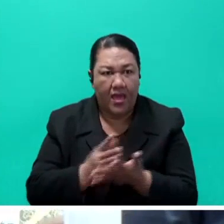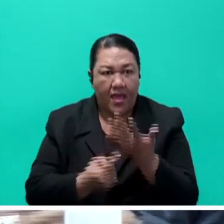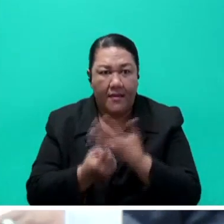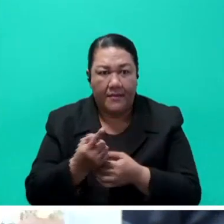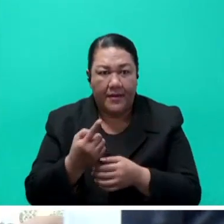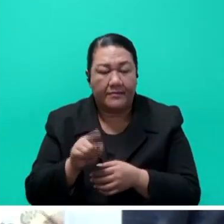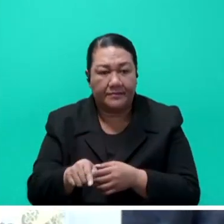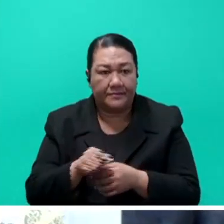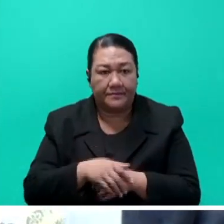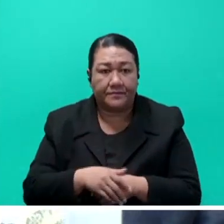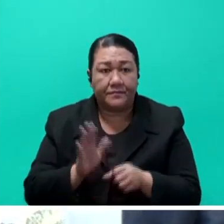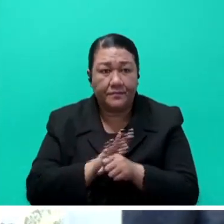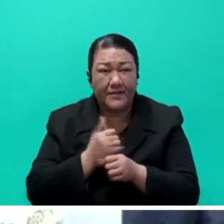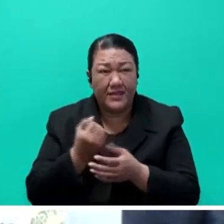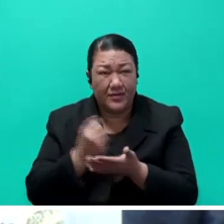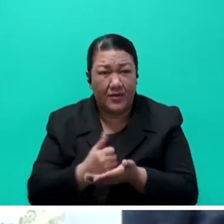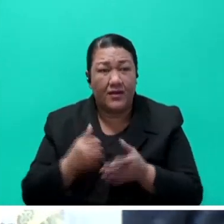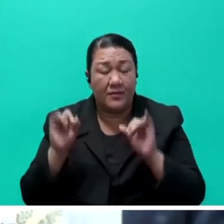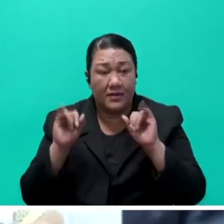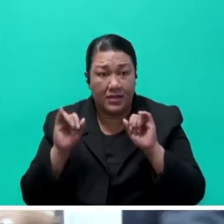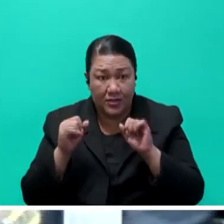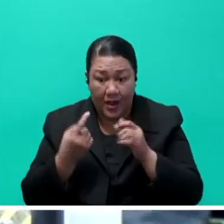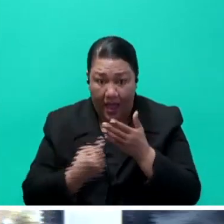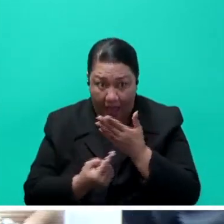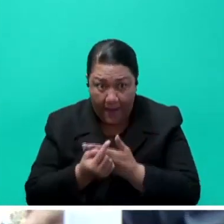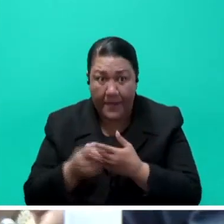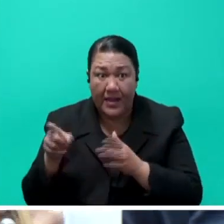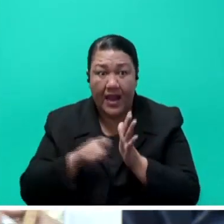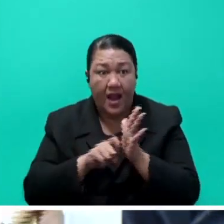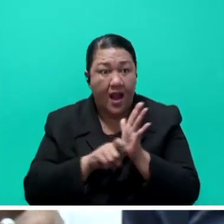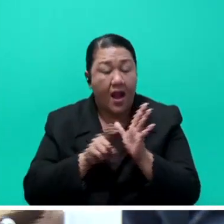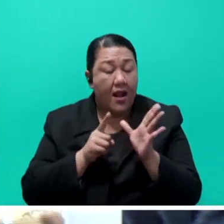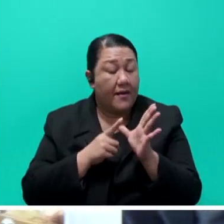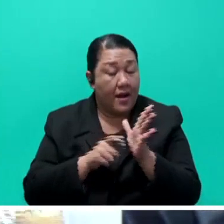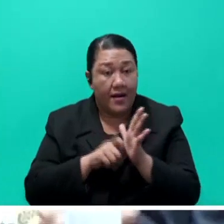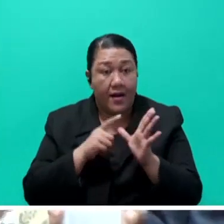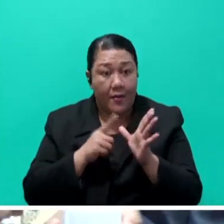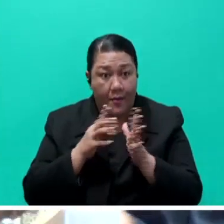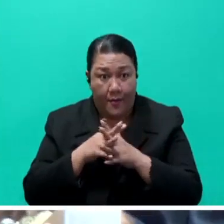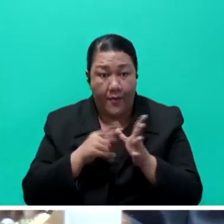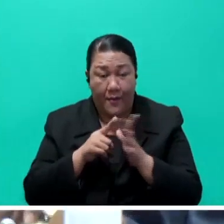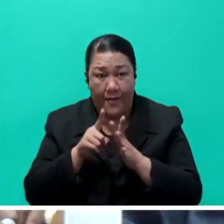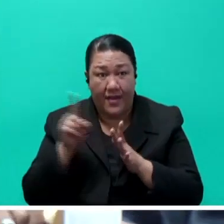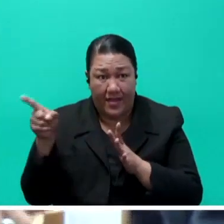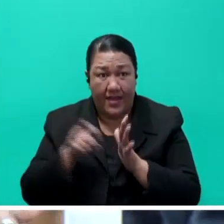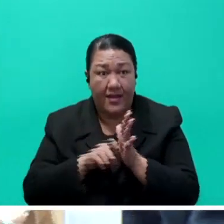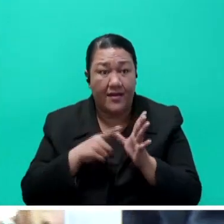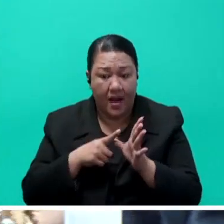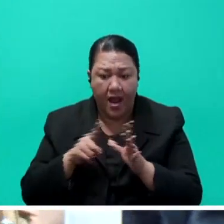ensure the uninterrupted operations of the Rarawai Sugar Mill, we are working on a plan that incorporates both short-term and